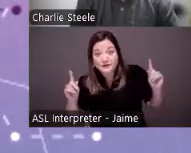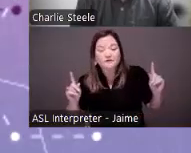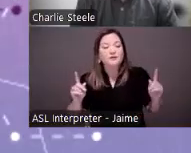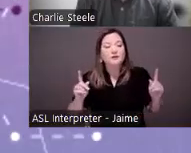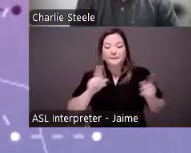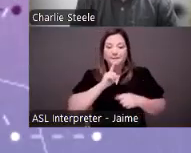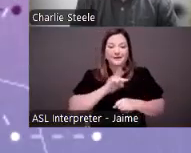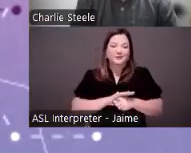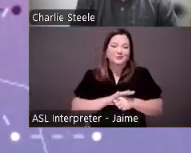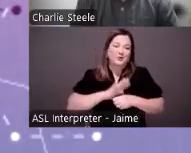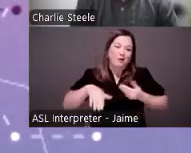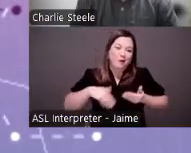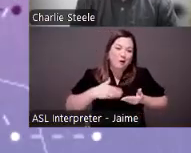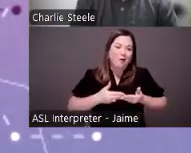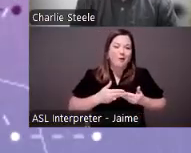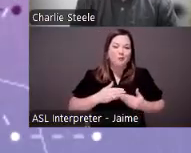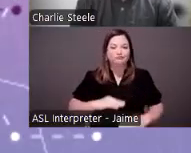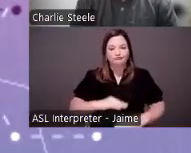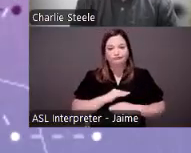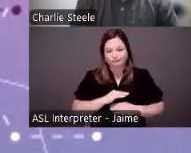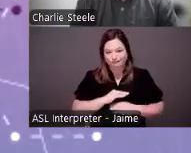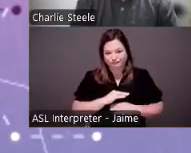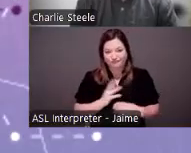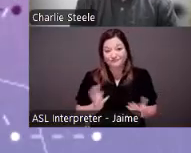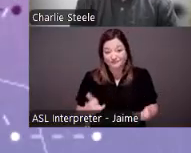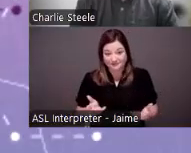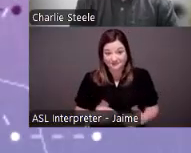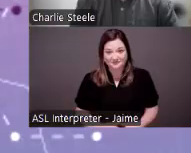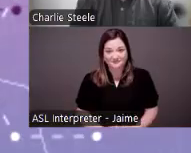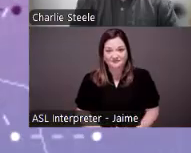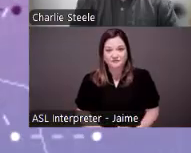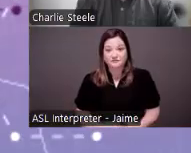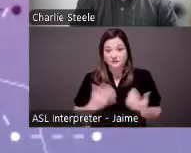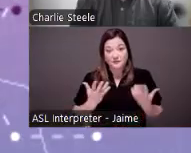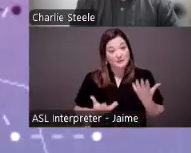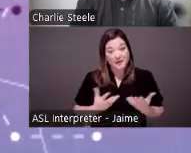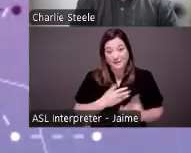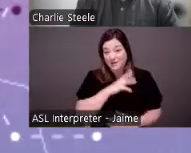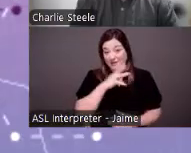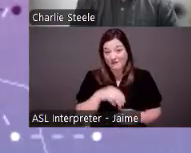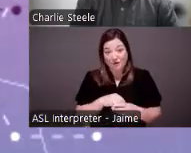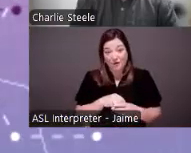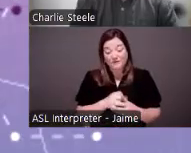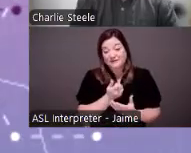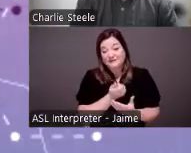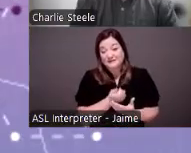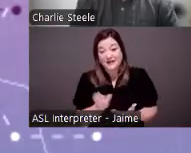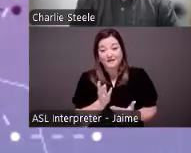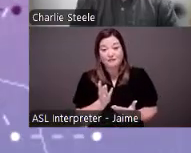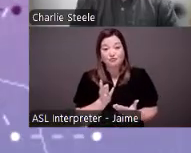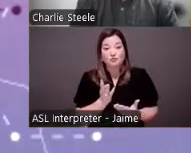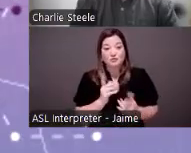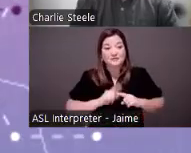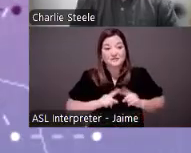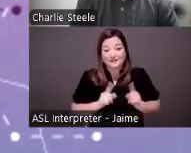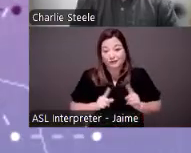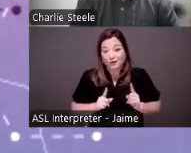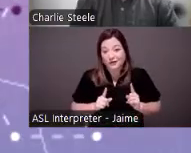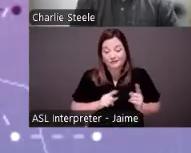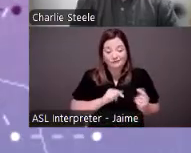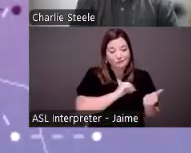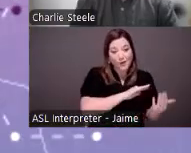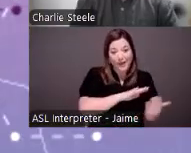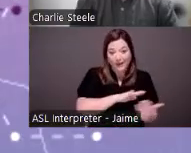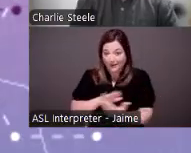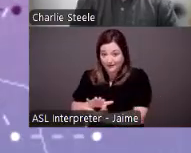the encounter is satisfied. This could involve multiple different, this could be achieved through multiple different avenues. So,